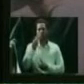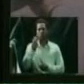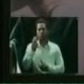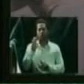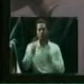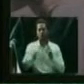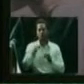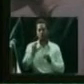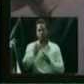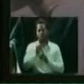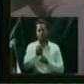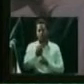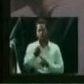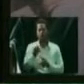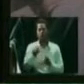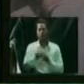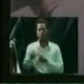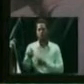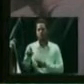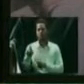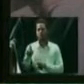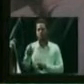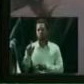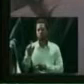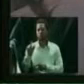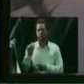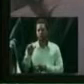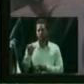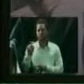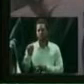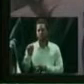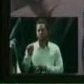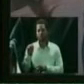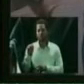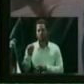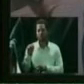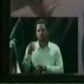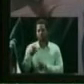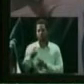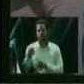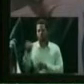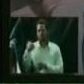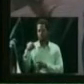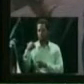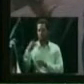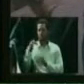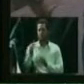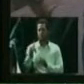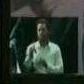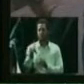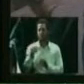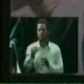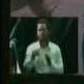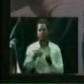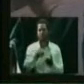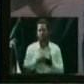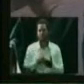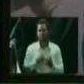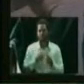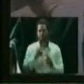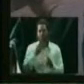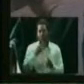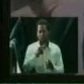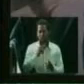Peters, an appointed school superintendent was ousted from office for a similar offense, setting a clear precedent for the interpretation of this